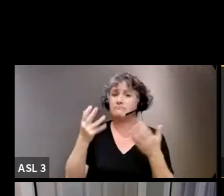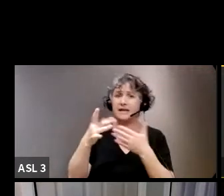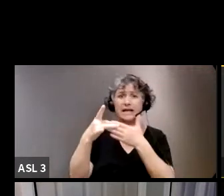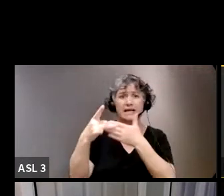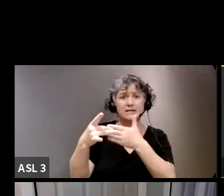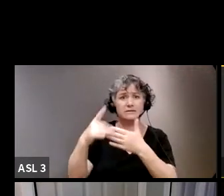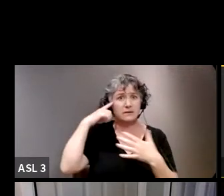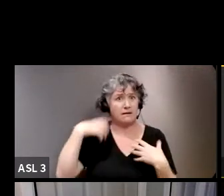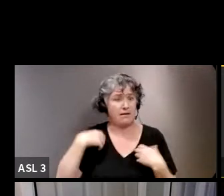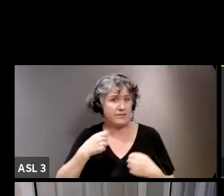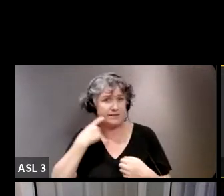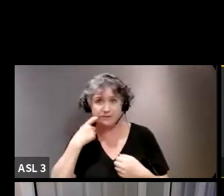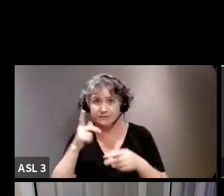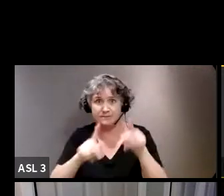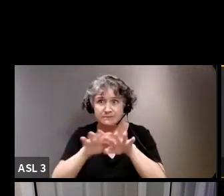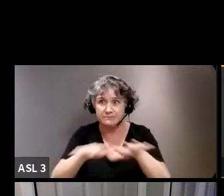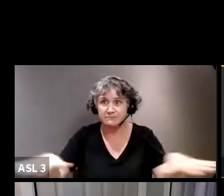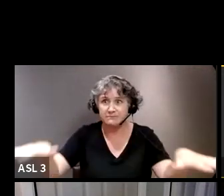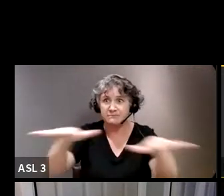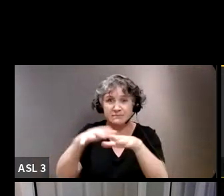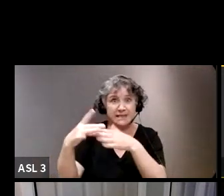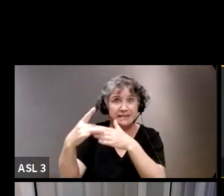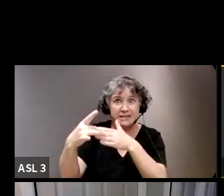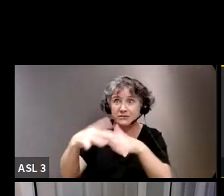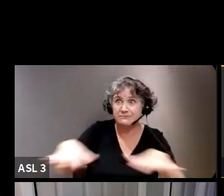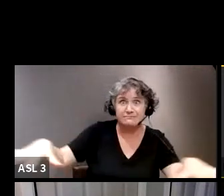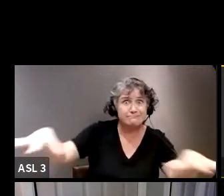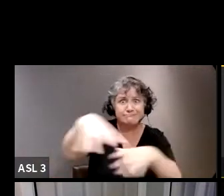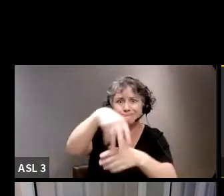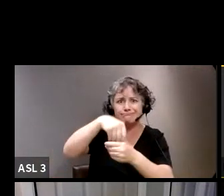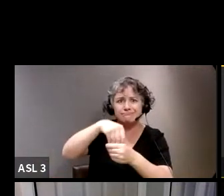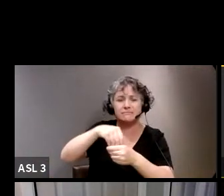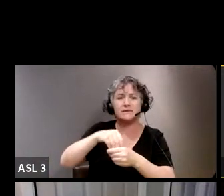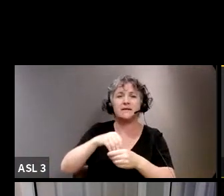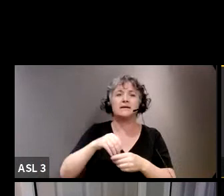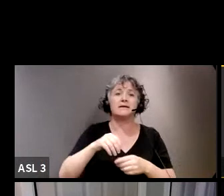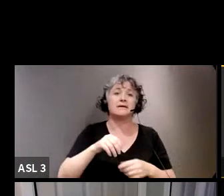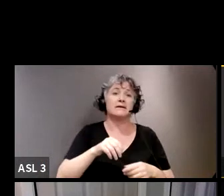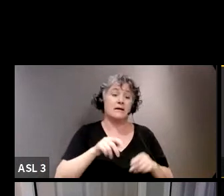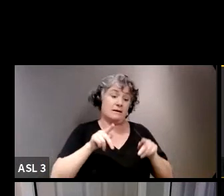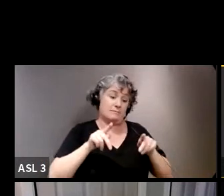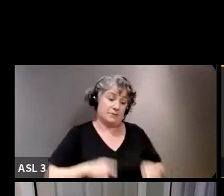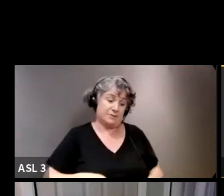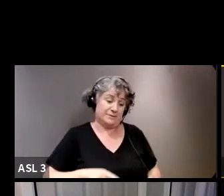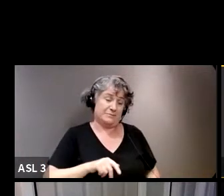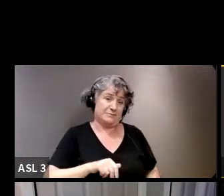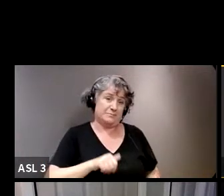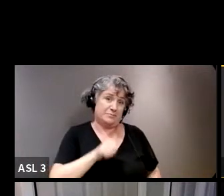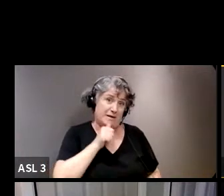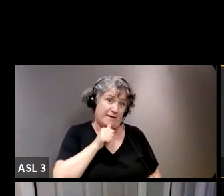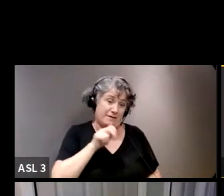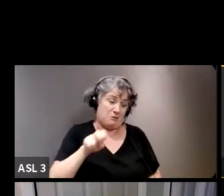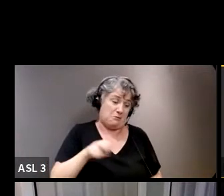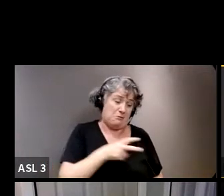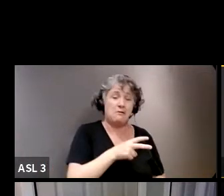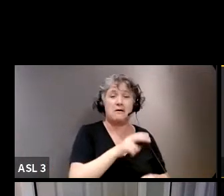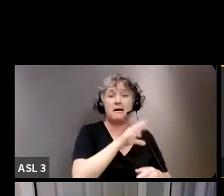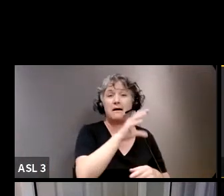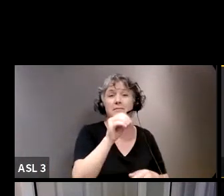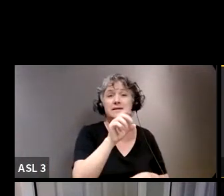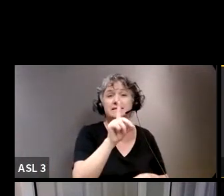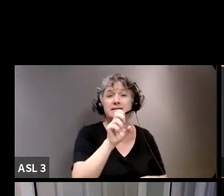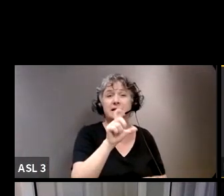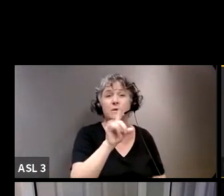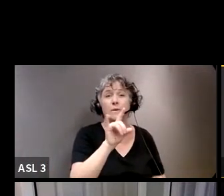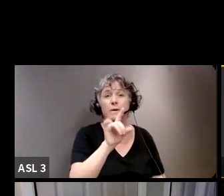health and addiction space i carried on that work as a private citizen when i went to deloitte and concluded my